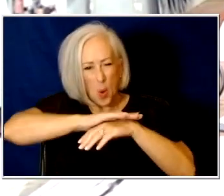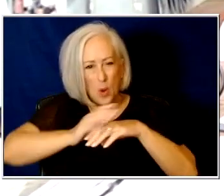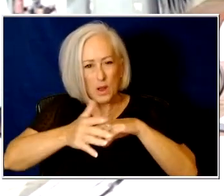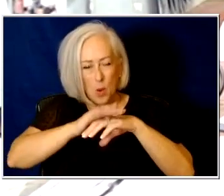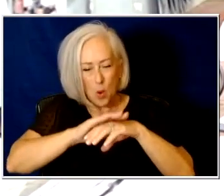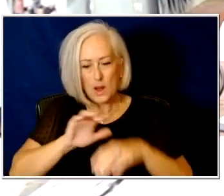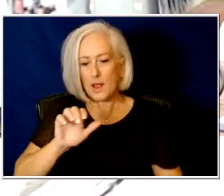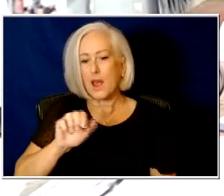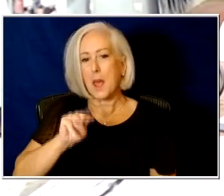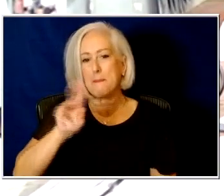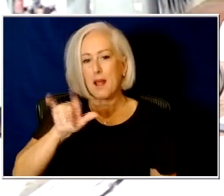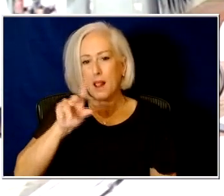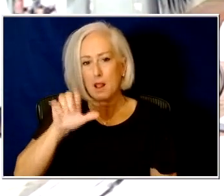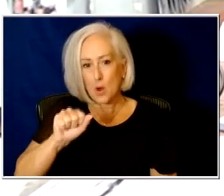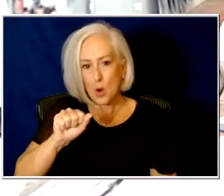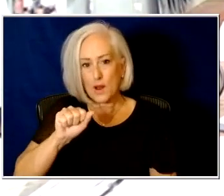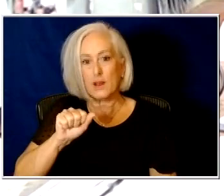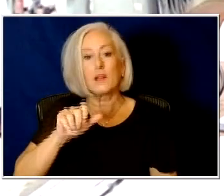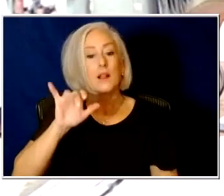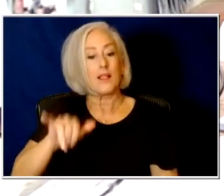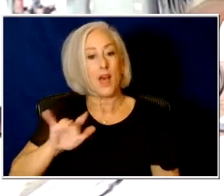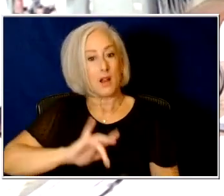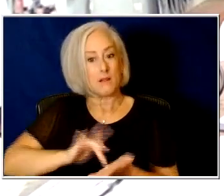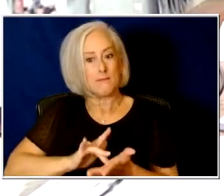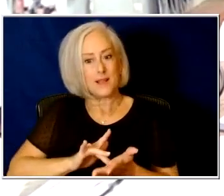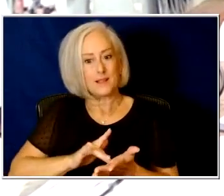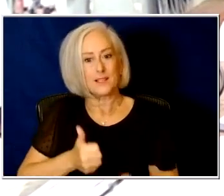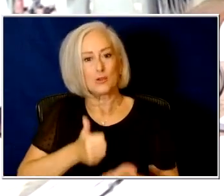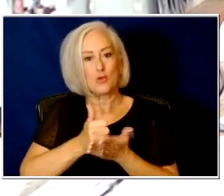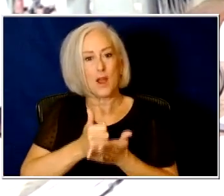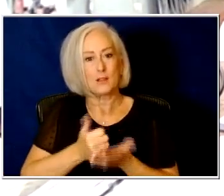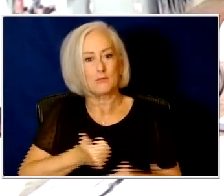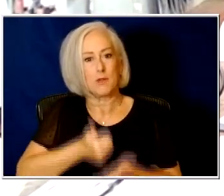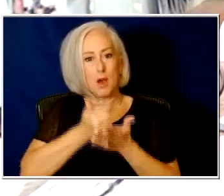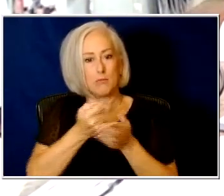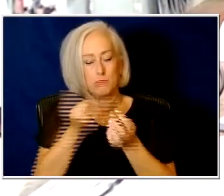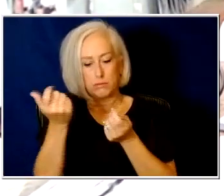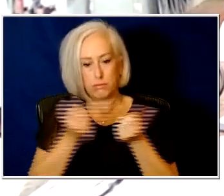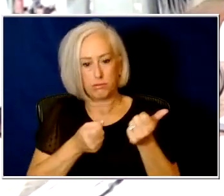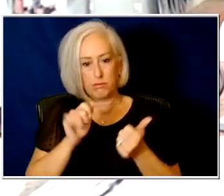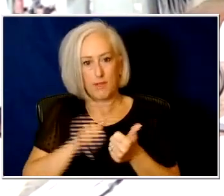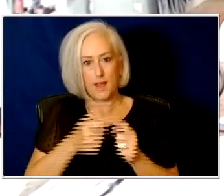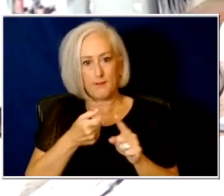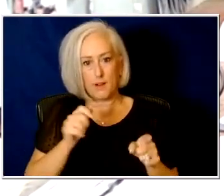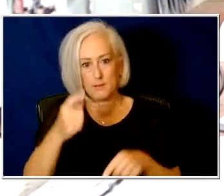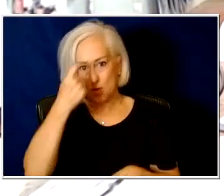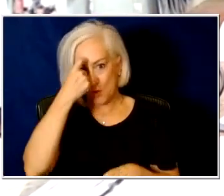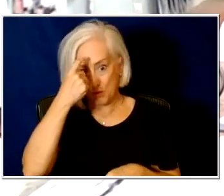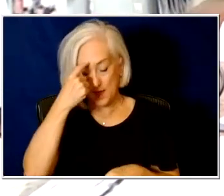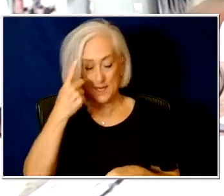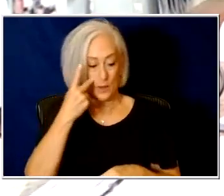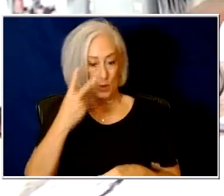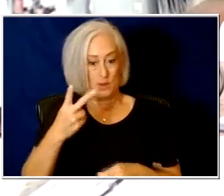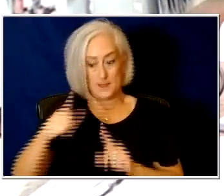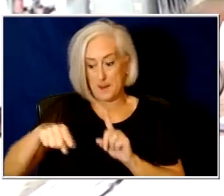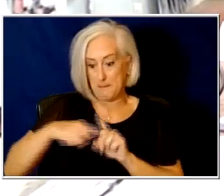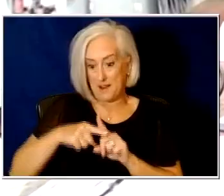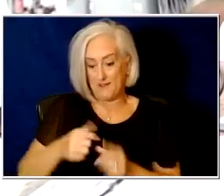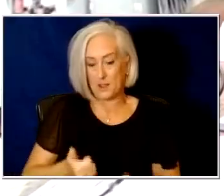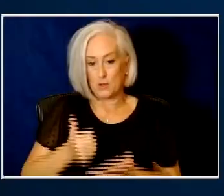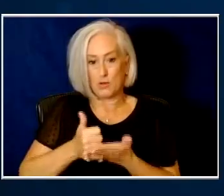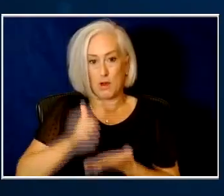clinical data, demonstrating there may be some very positive benefits to this drug in terms of slowing the